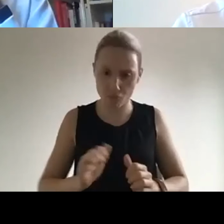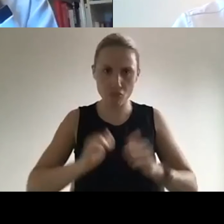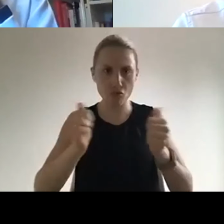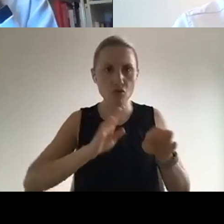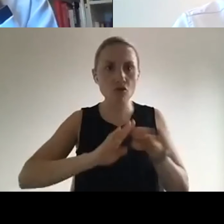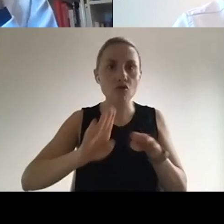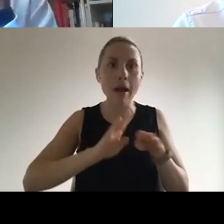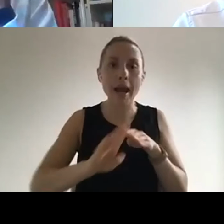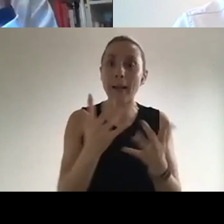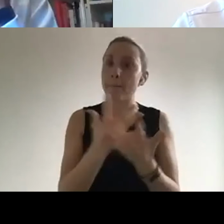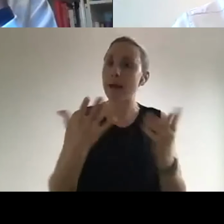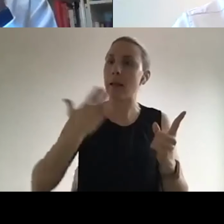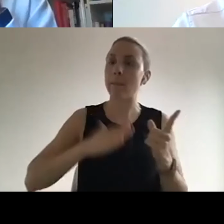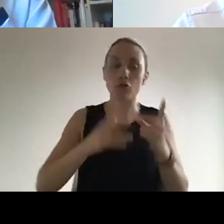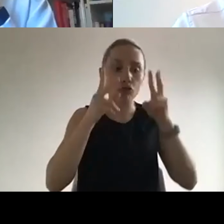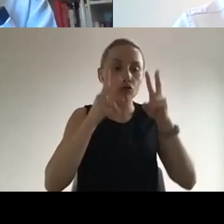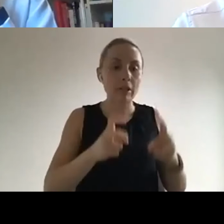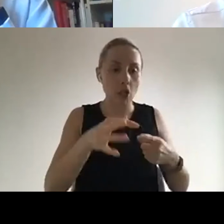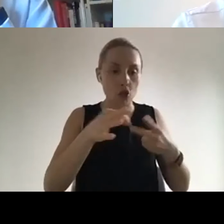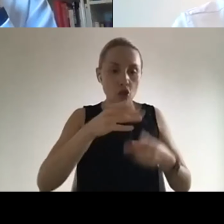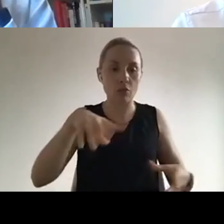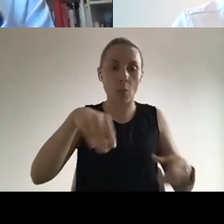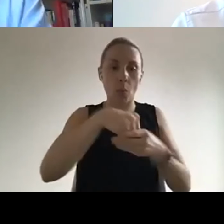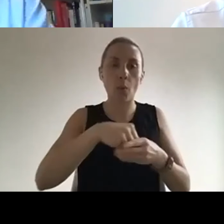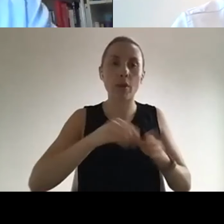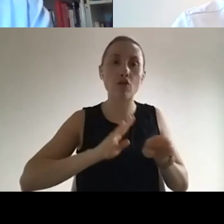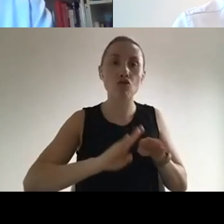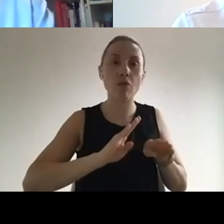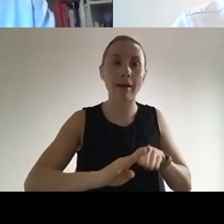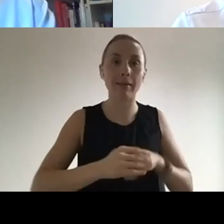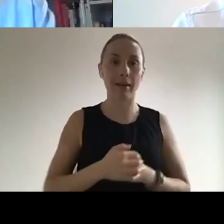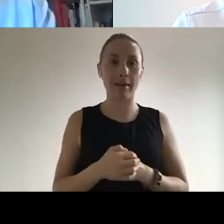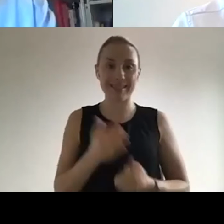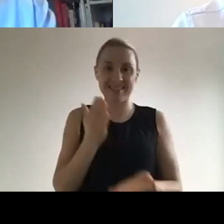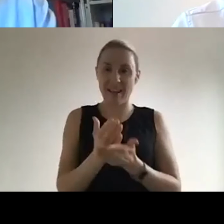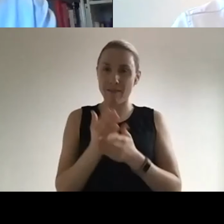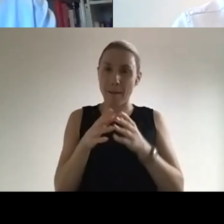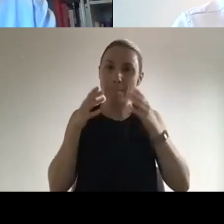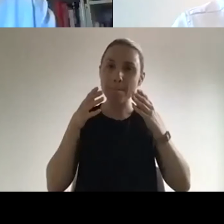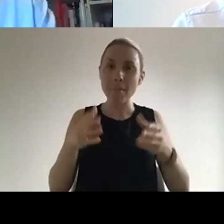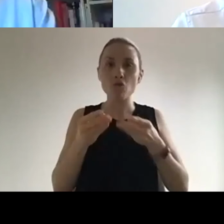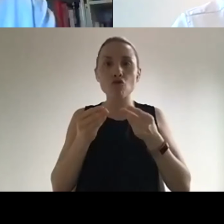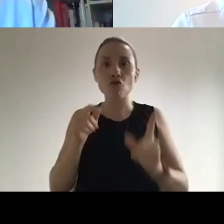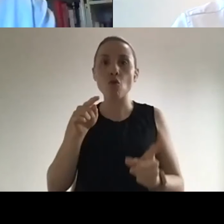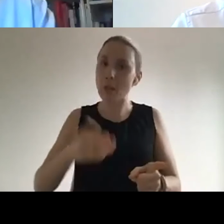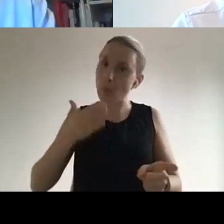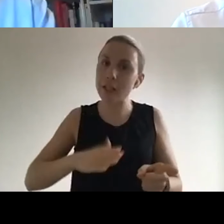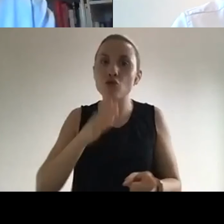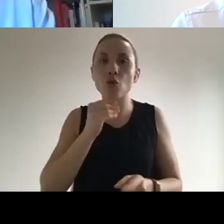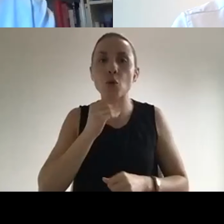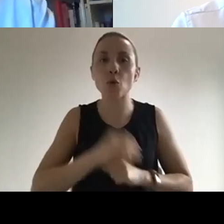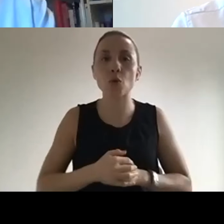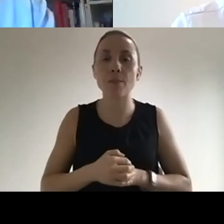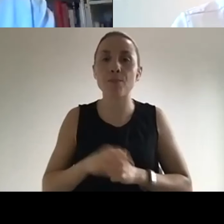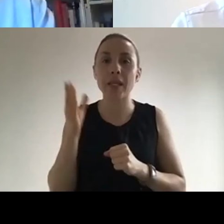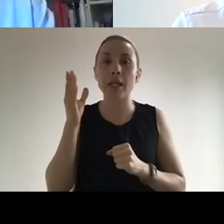to their training. And there's a major resource there that we need to empower. And the Audiologist Research Network in